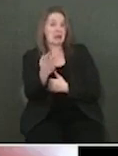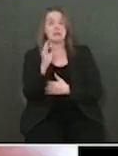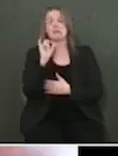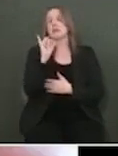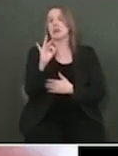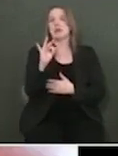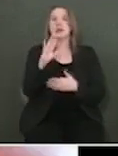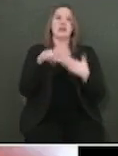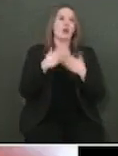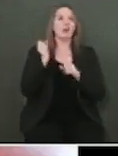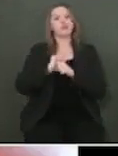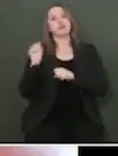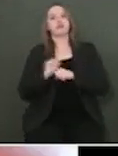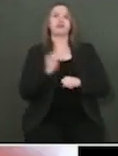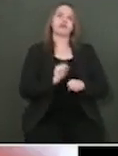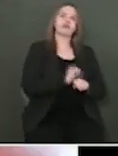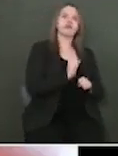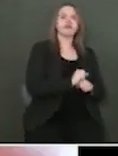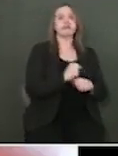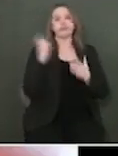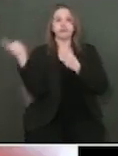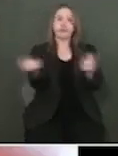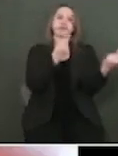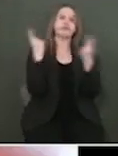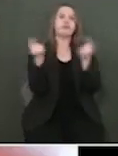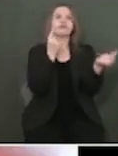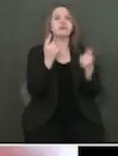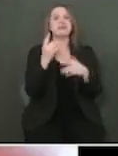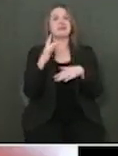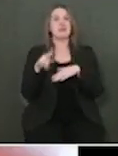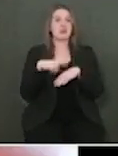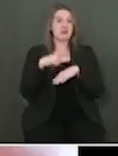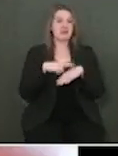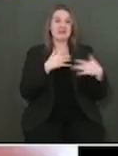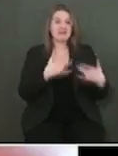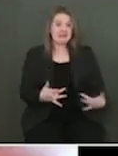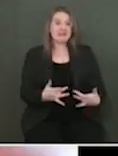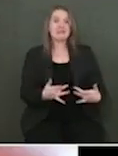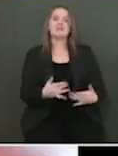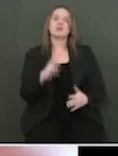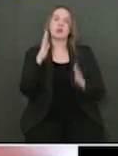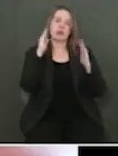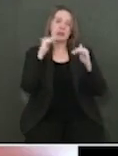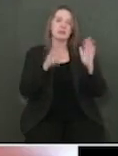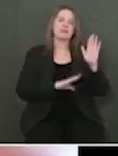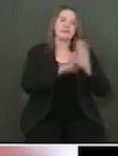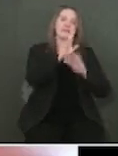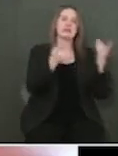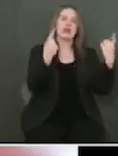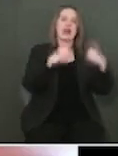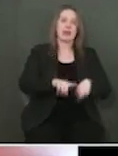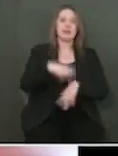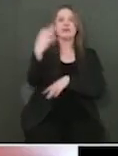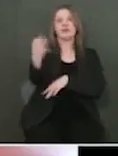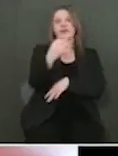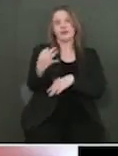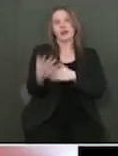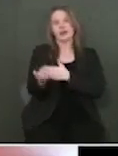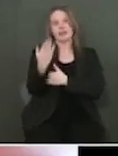everybody's working and folks are going on about their day normally, then you would expect that peak to hit Friday morning